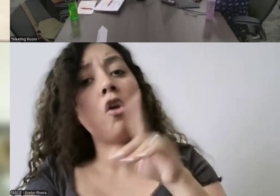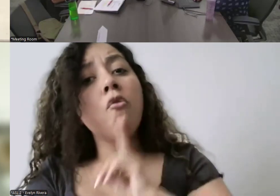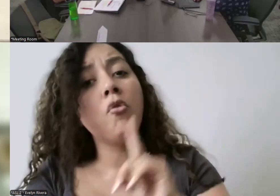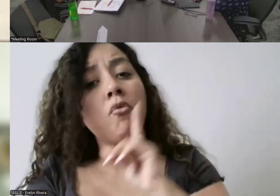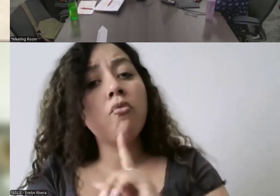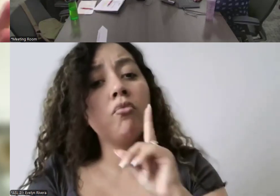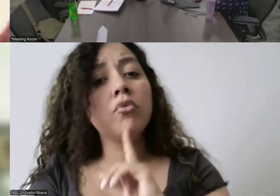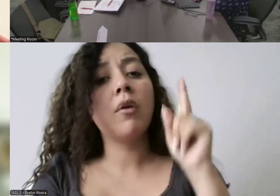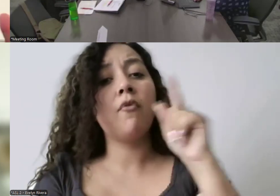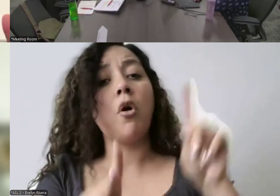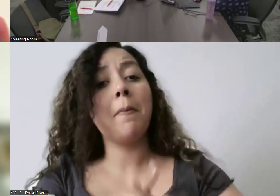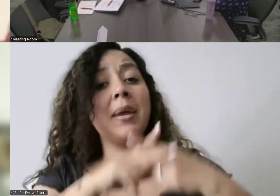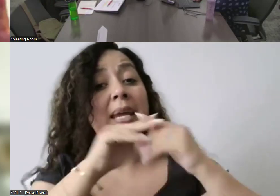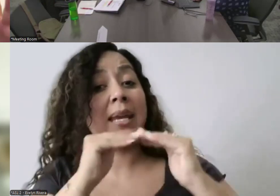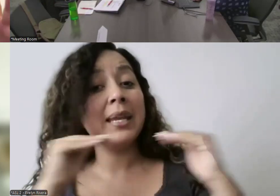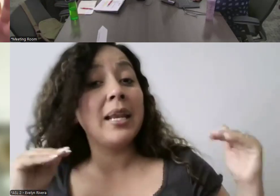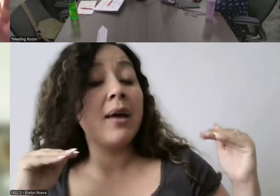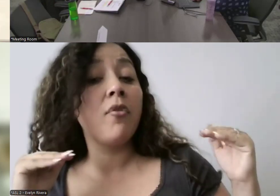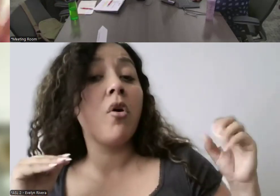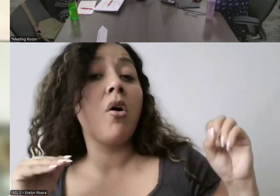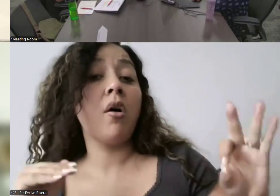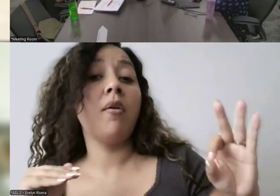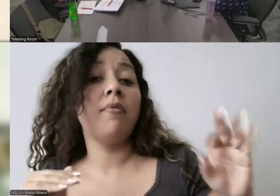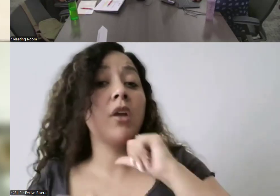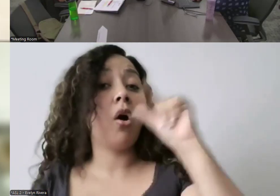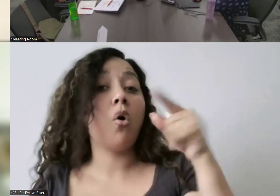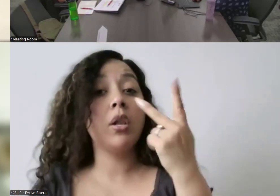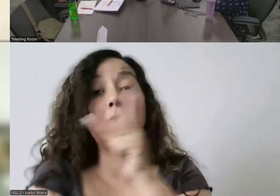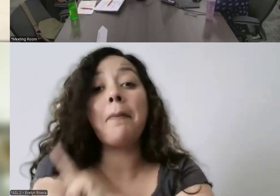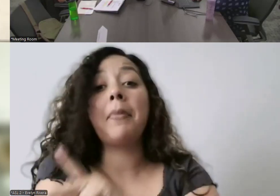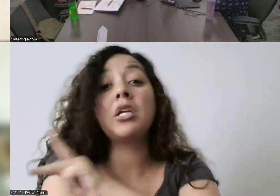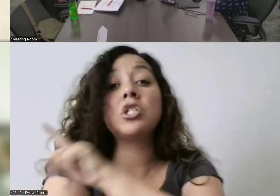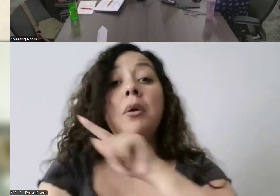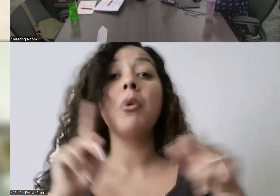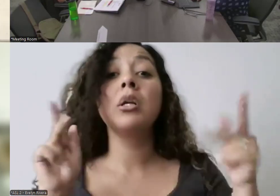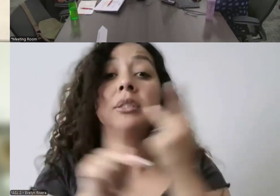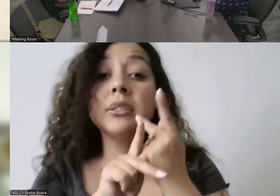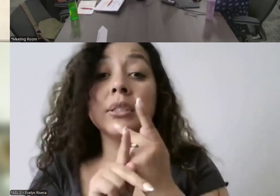entry level of not only the patient but the caregiver, and then